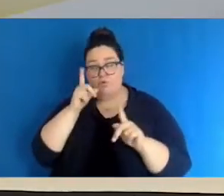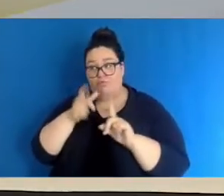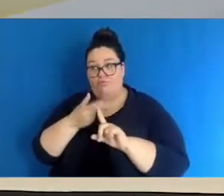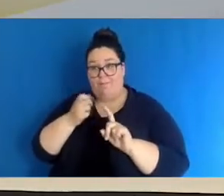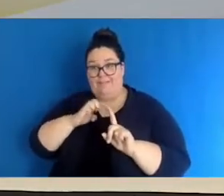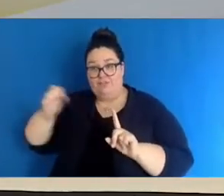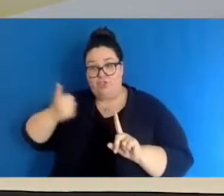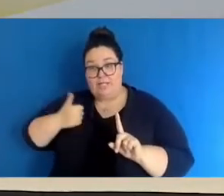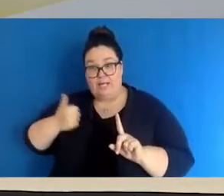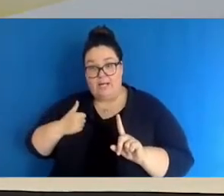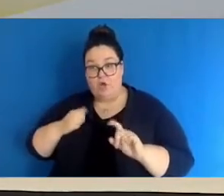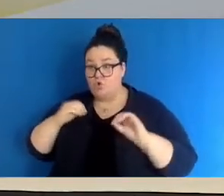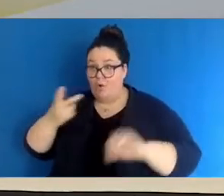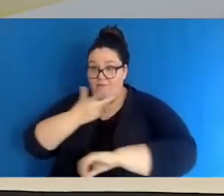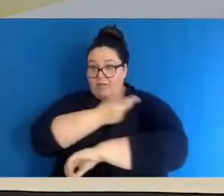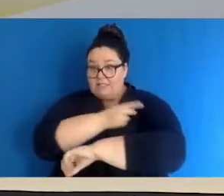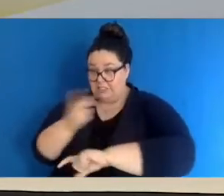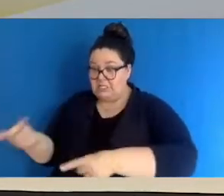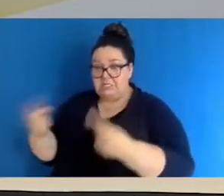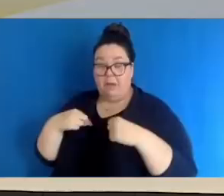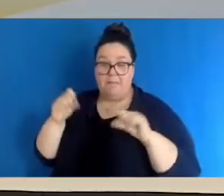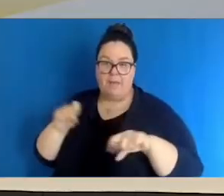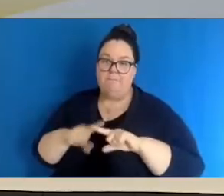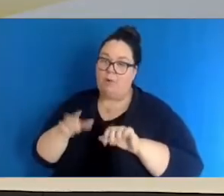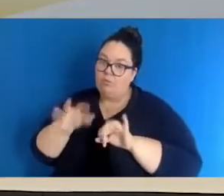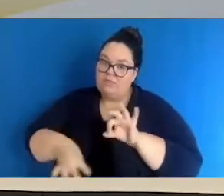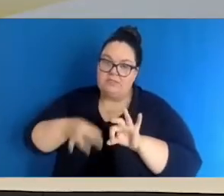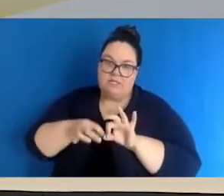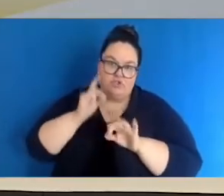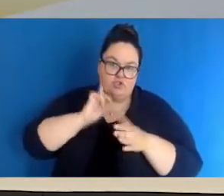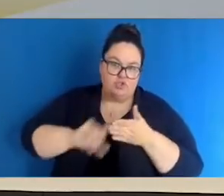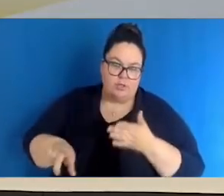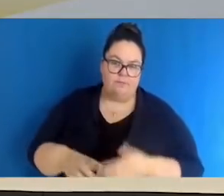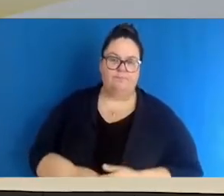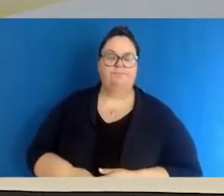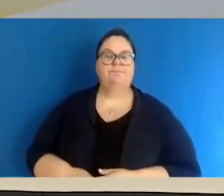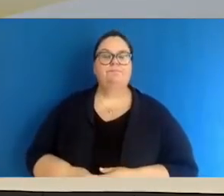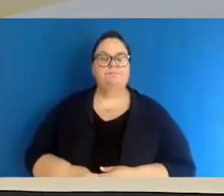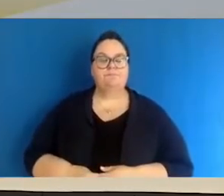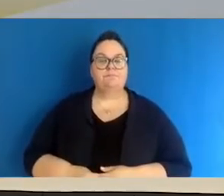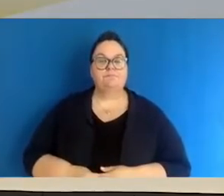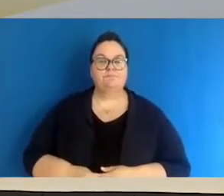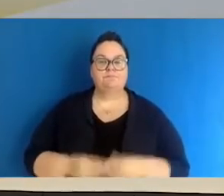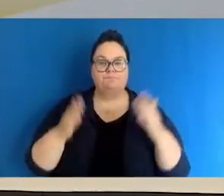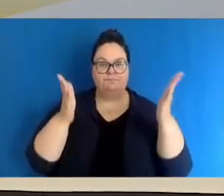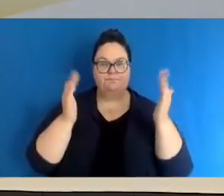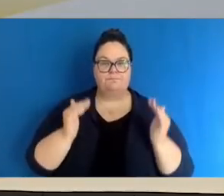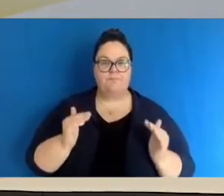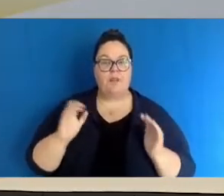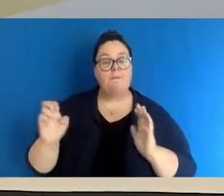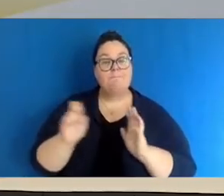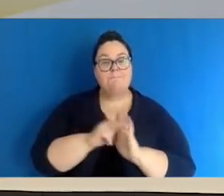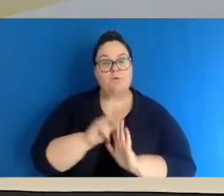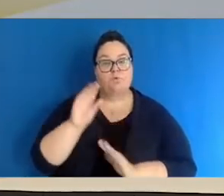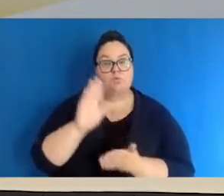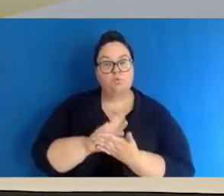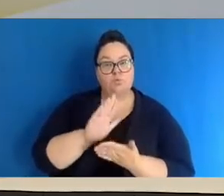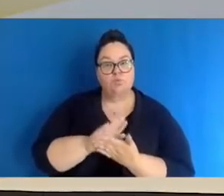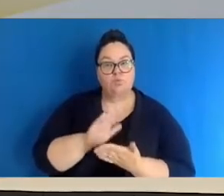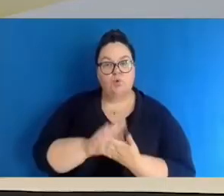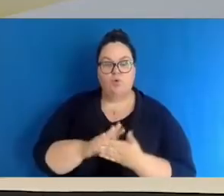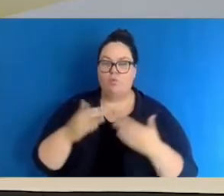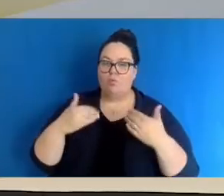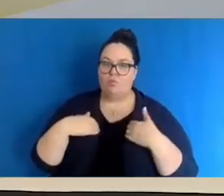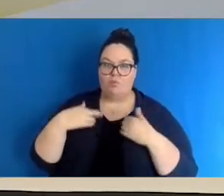The back-to-school public health guidance for the 2021-22 school year provides advice in key areas related to ongoing public health